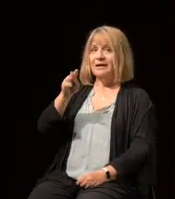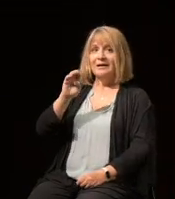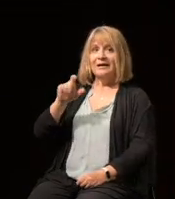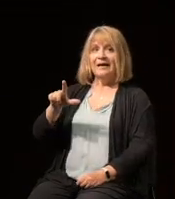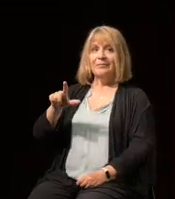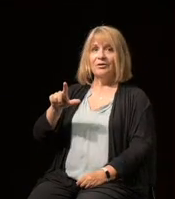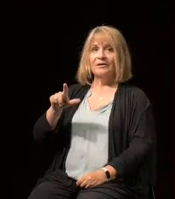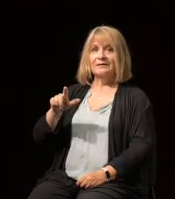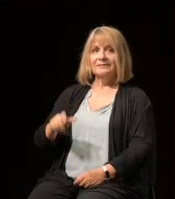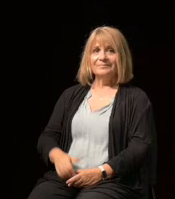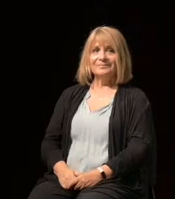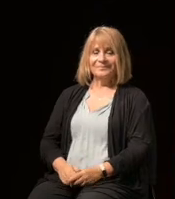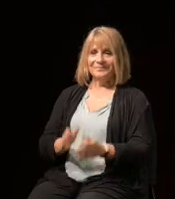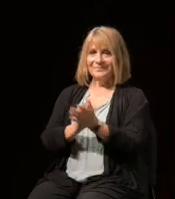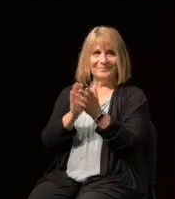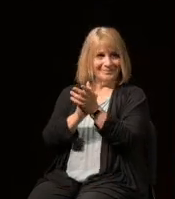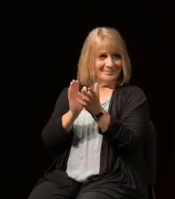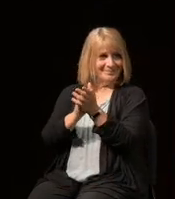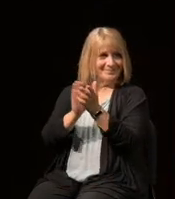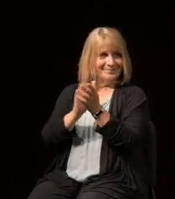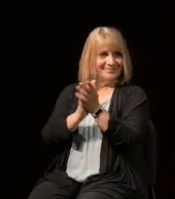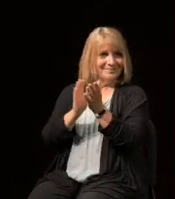Quarenta Gallegos.